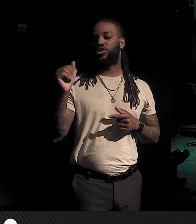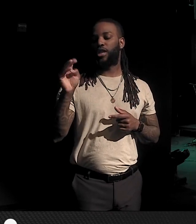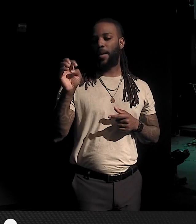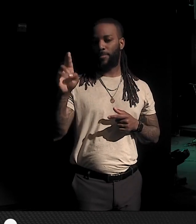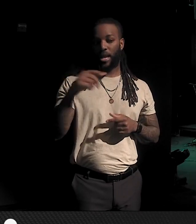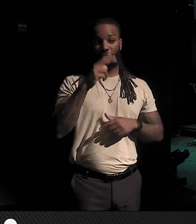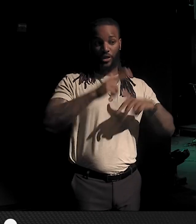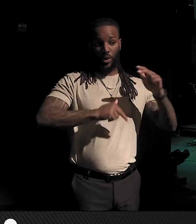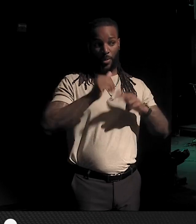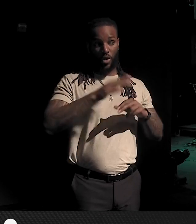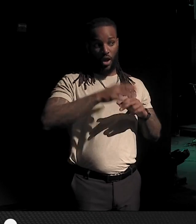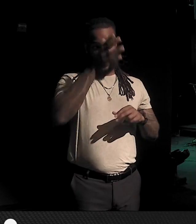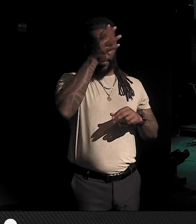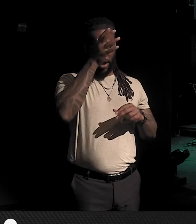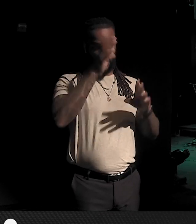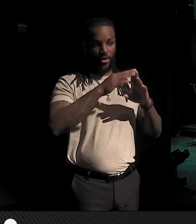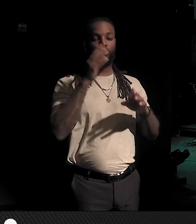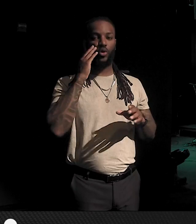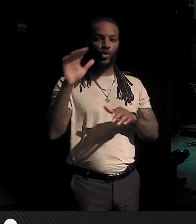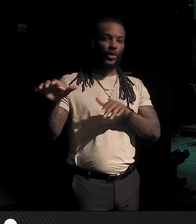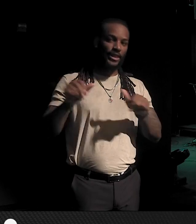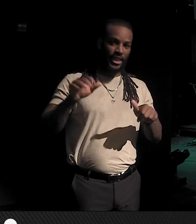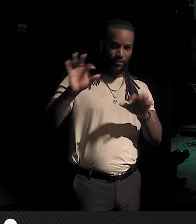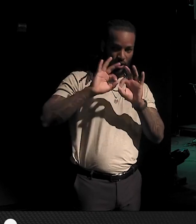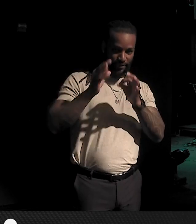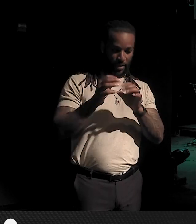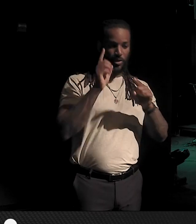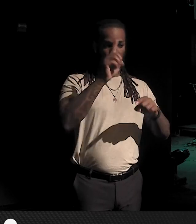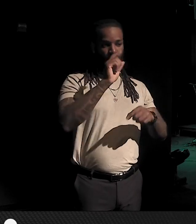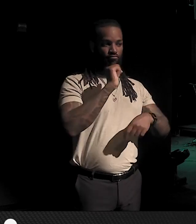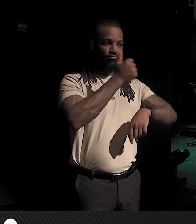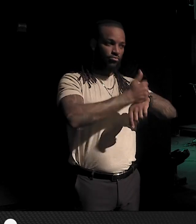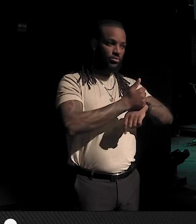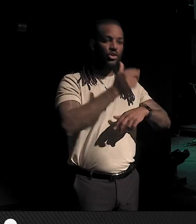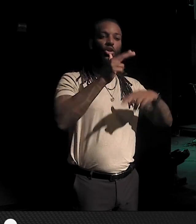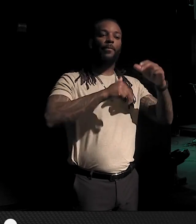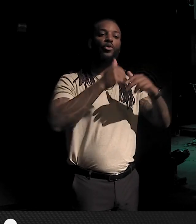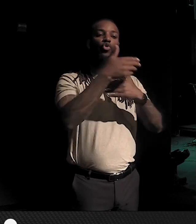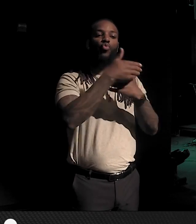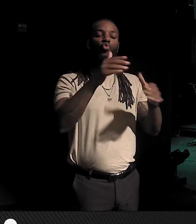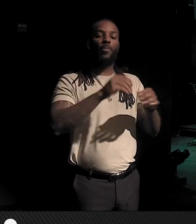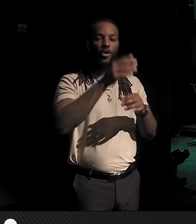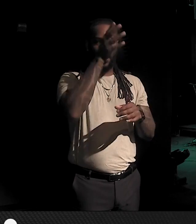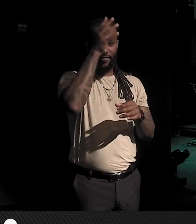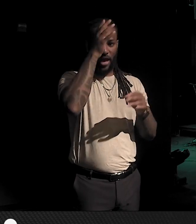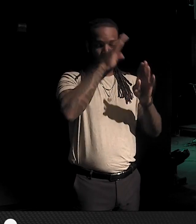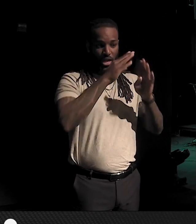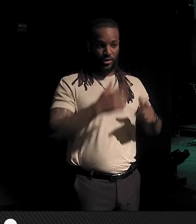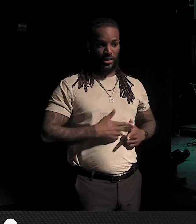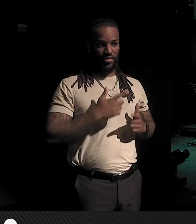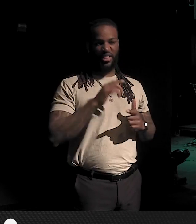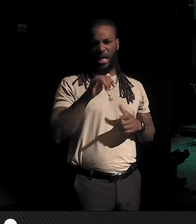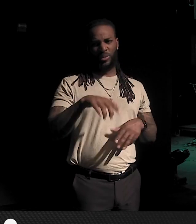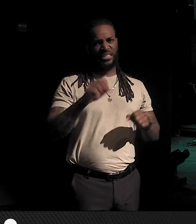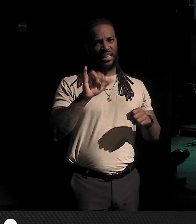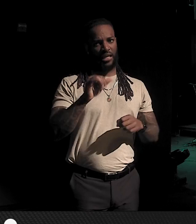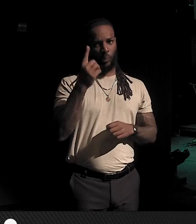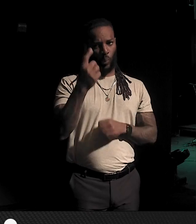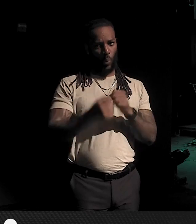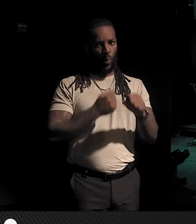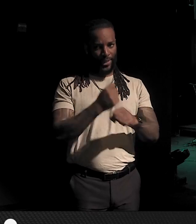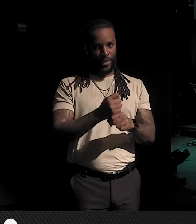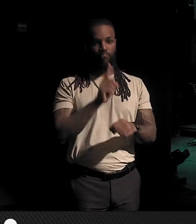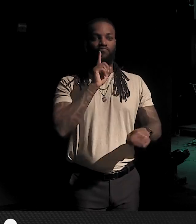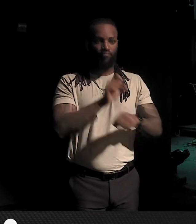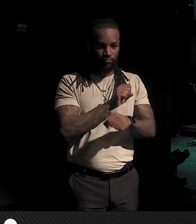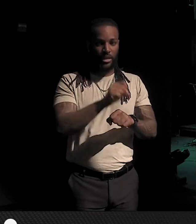Like, that's what happens. You leave your family, you go live with his family. And you would build a room in your father's house that you would live in, and that would take you like a year. Like,